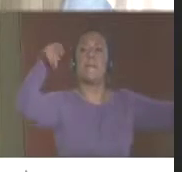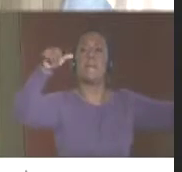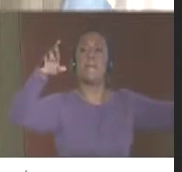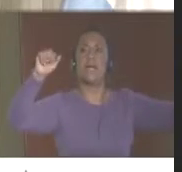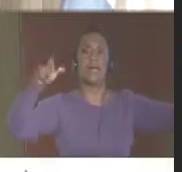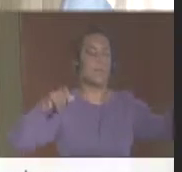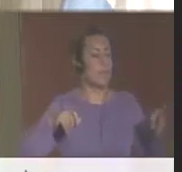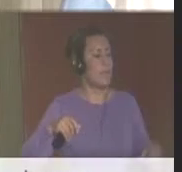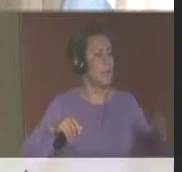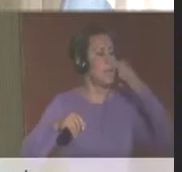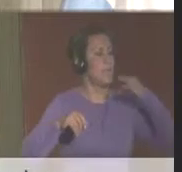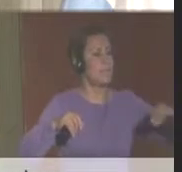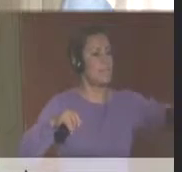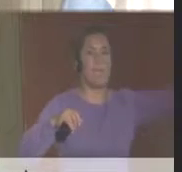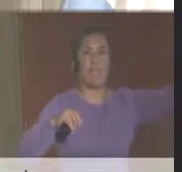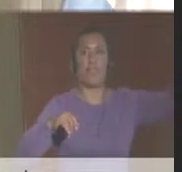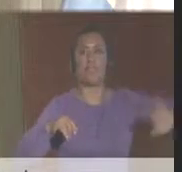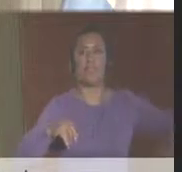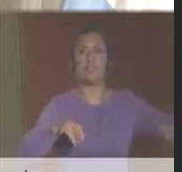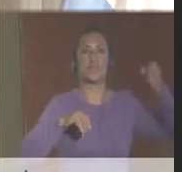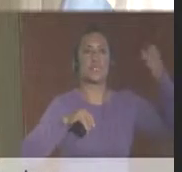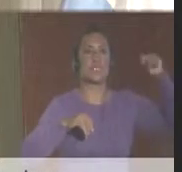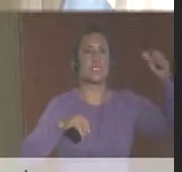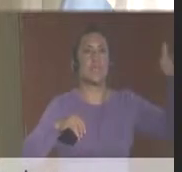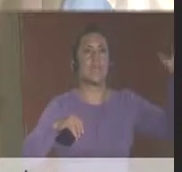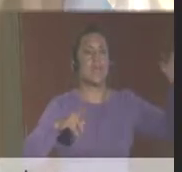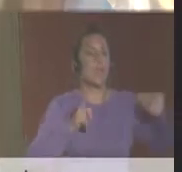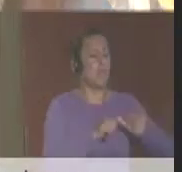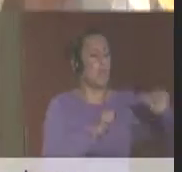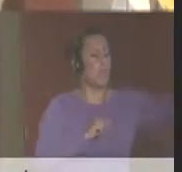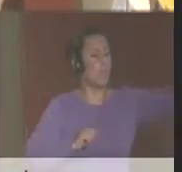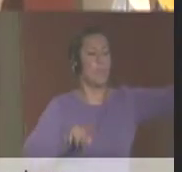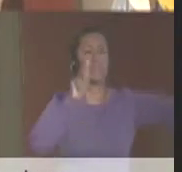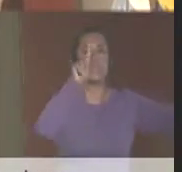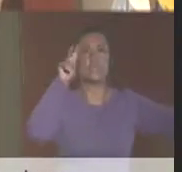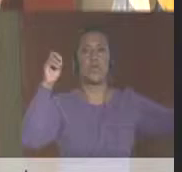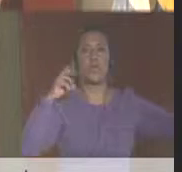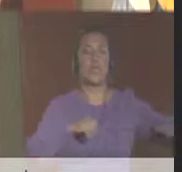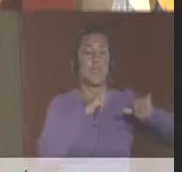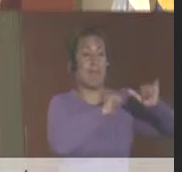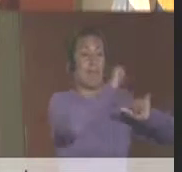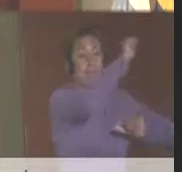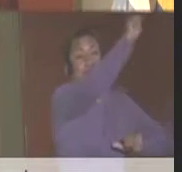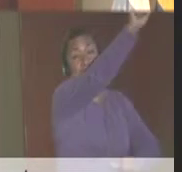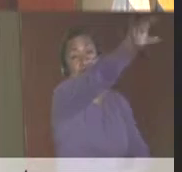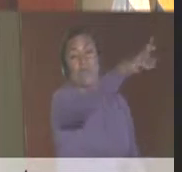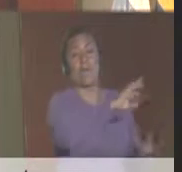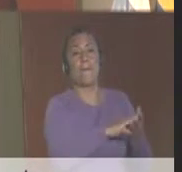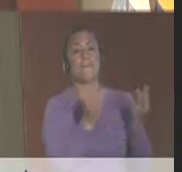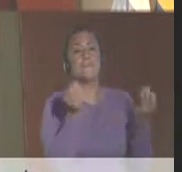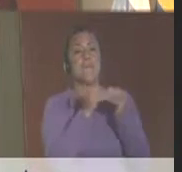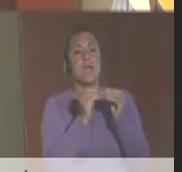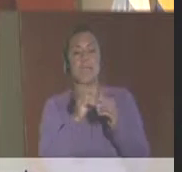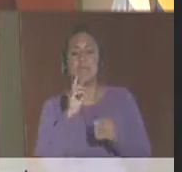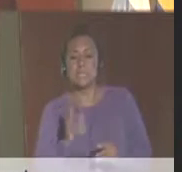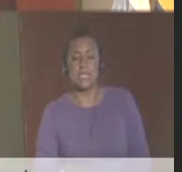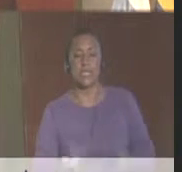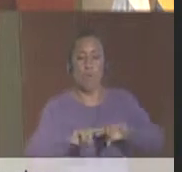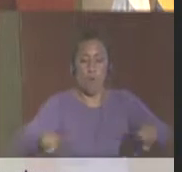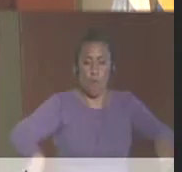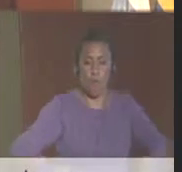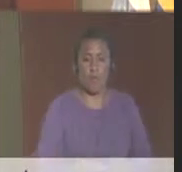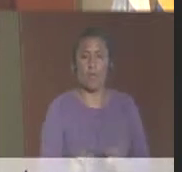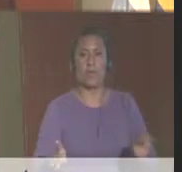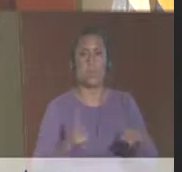is large, and the Rio Salado also. They have 26,000 hectares that